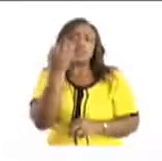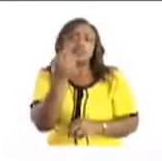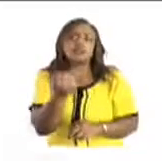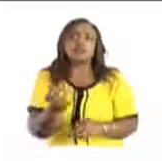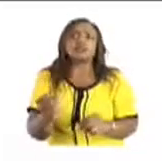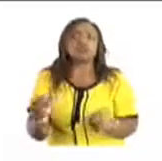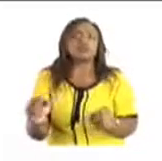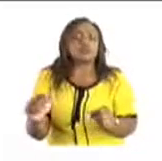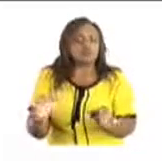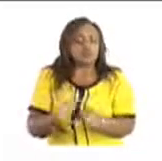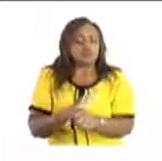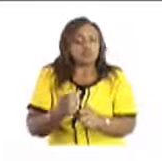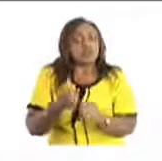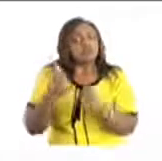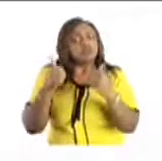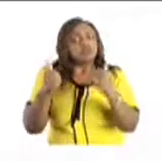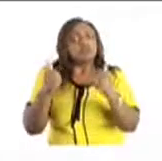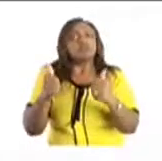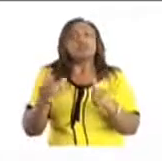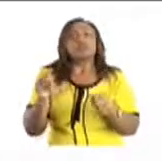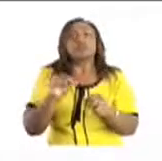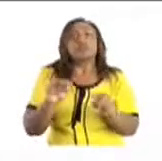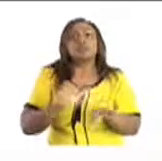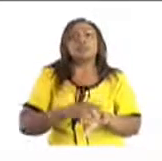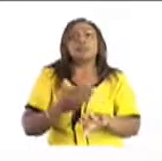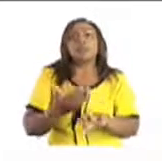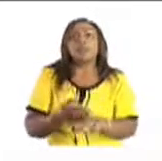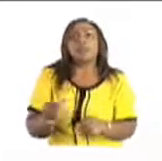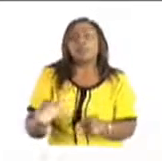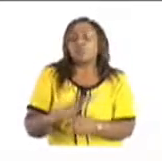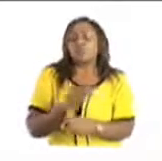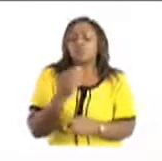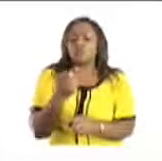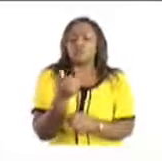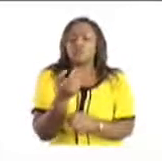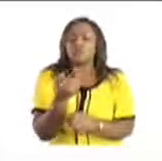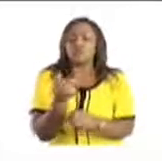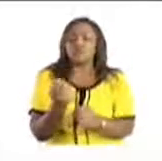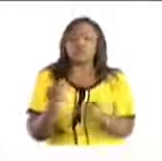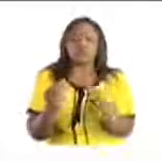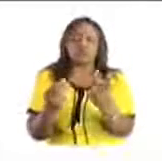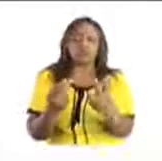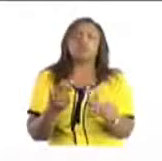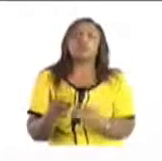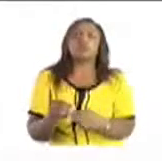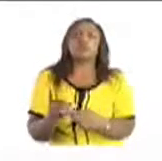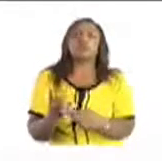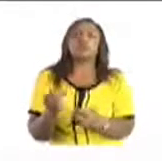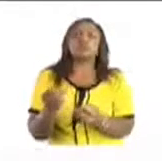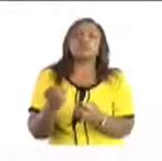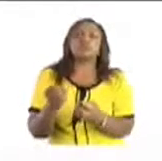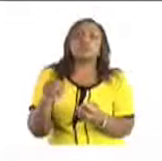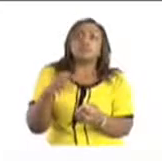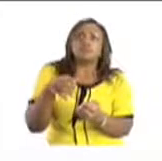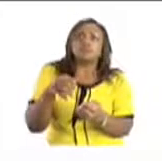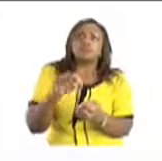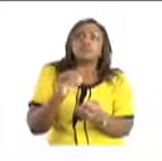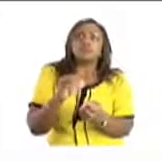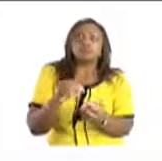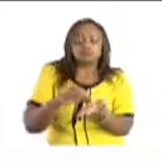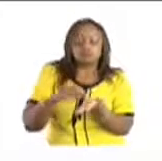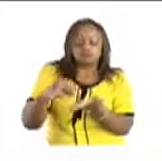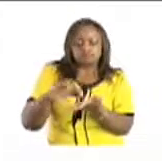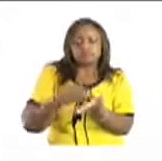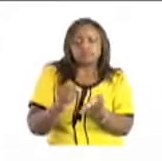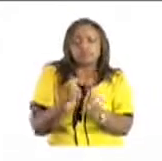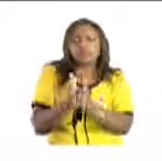nutrients such as whole grain, plant oil. For example, we have the seeds and